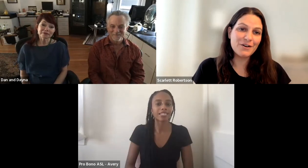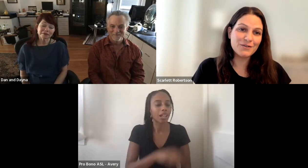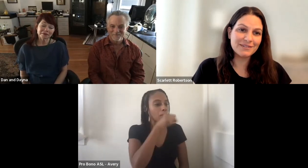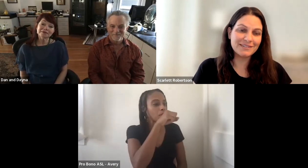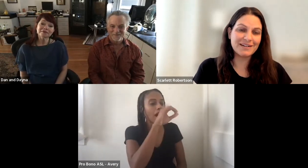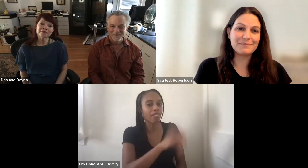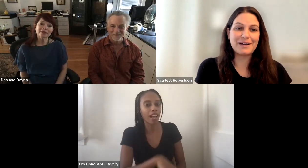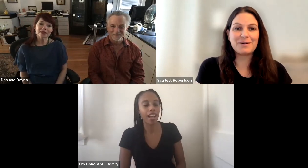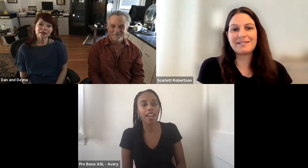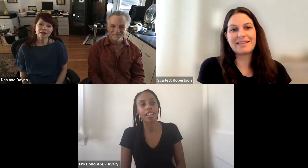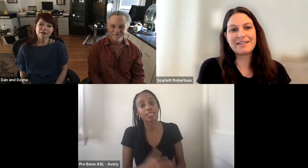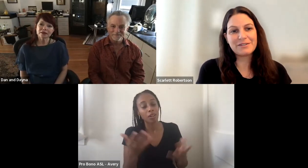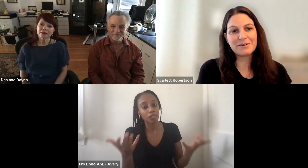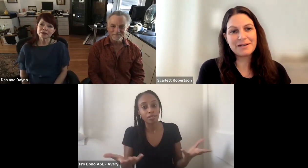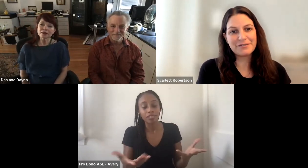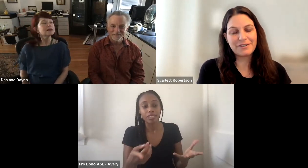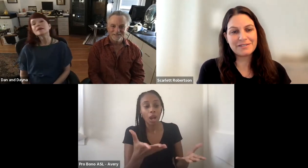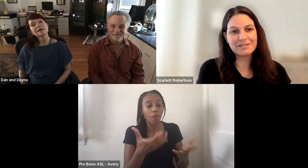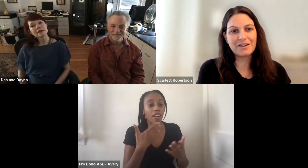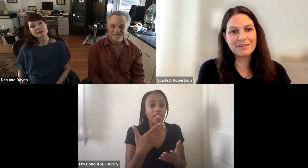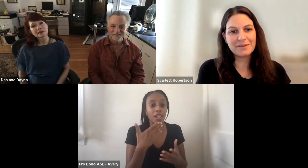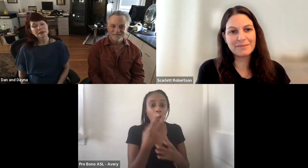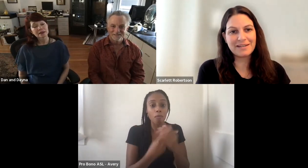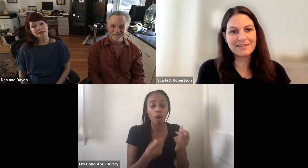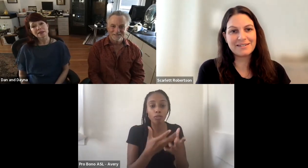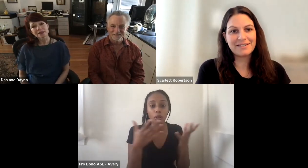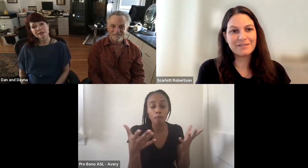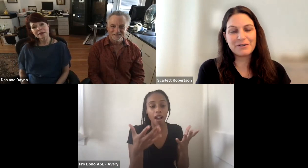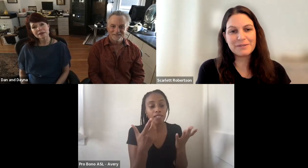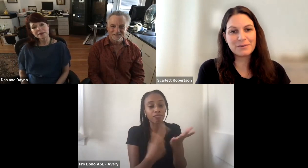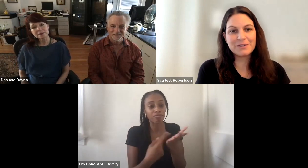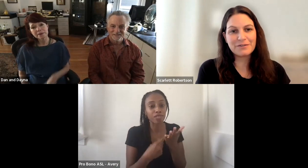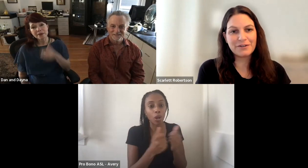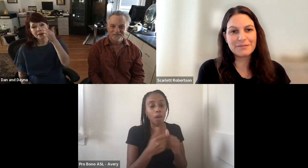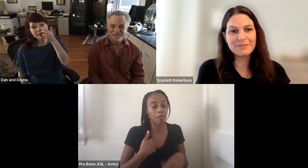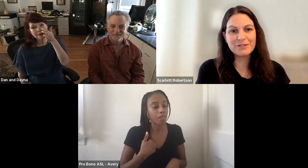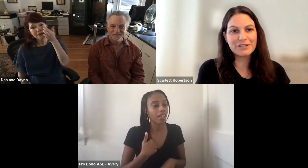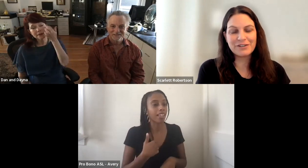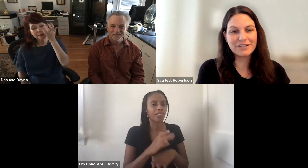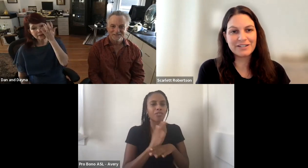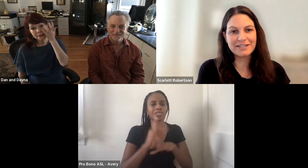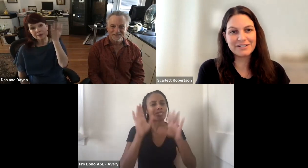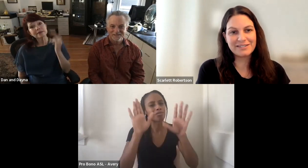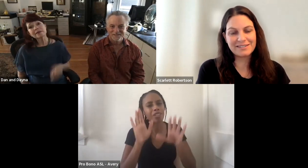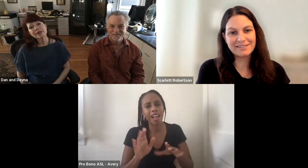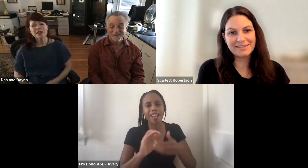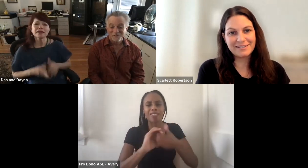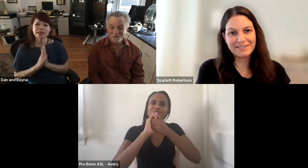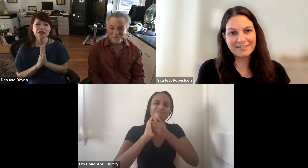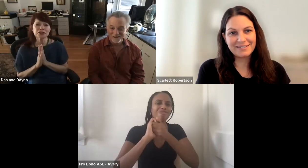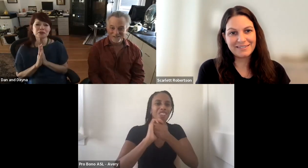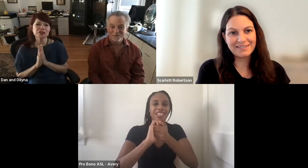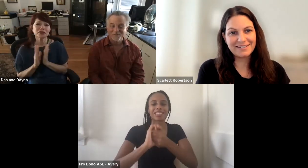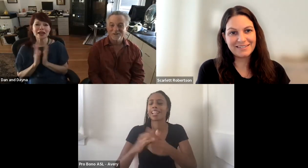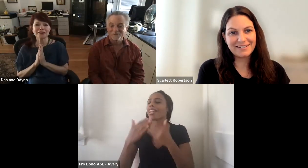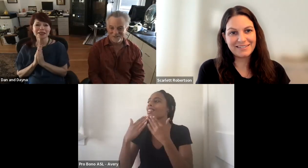that note, I want to thank you so much for talking with me, and the film is wonderful, and huge congratulations. Thank you so